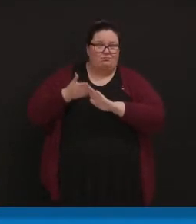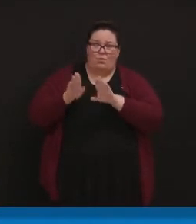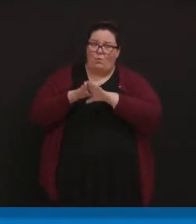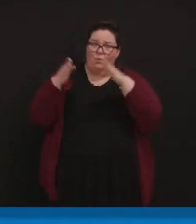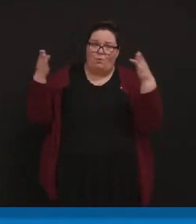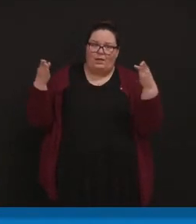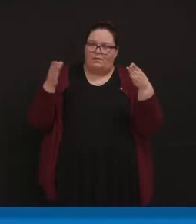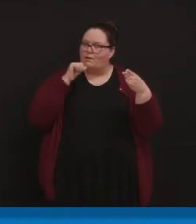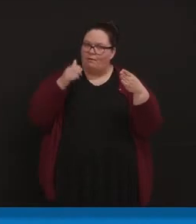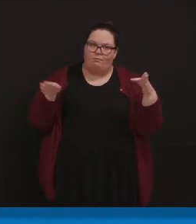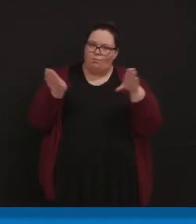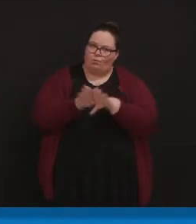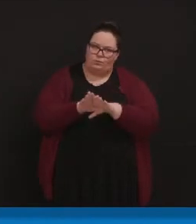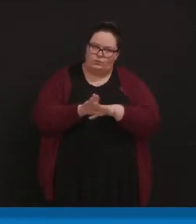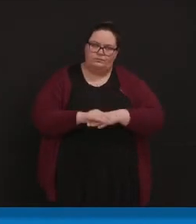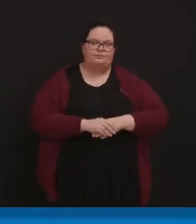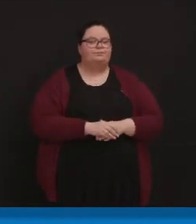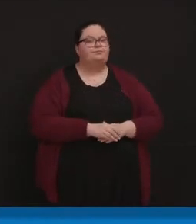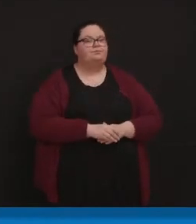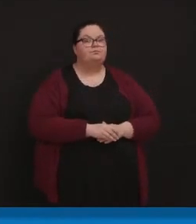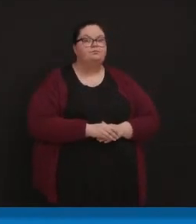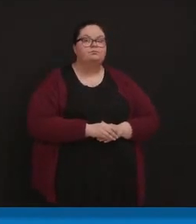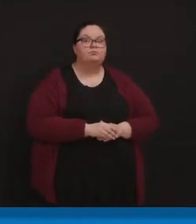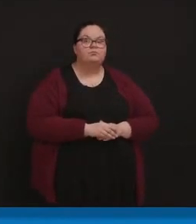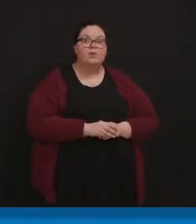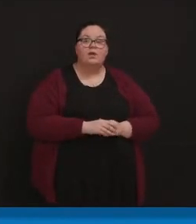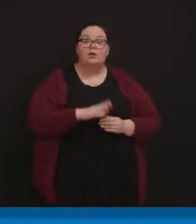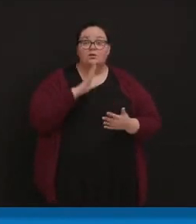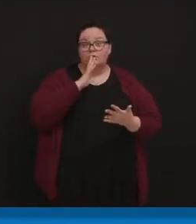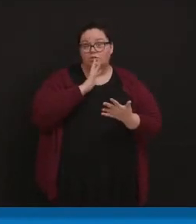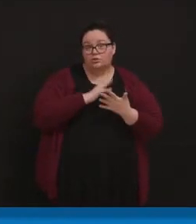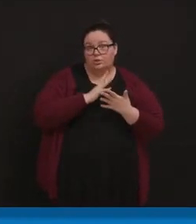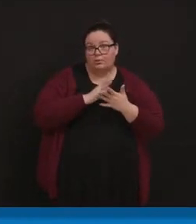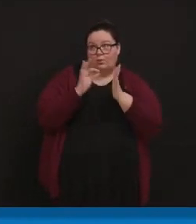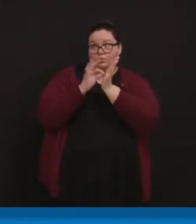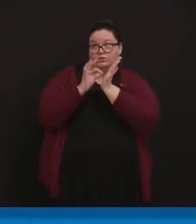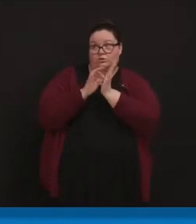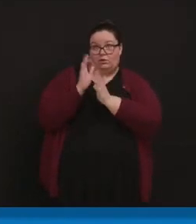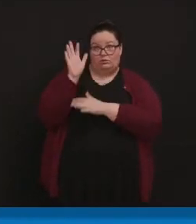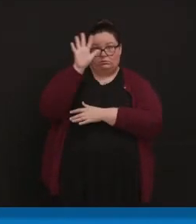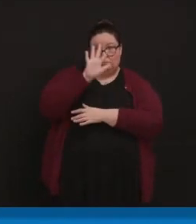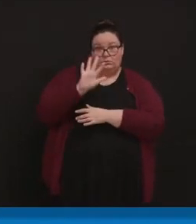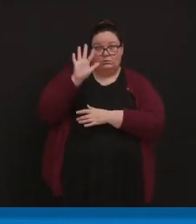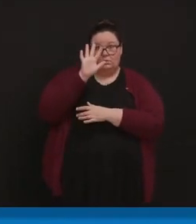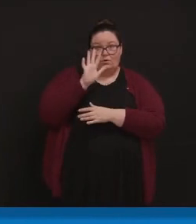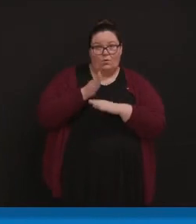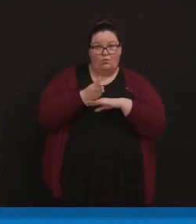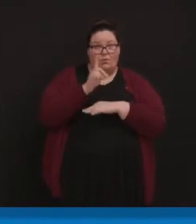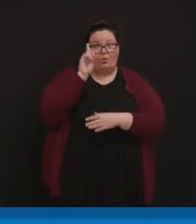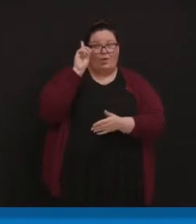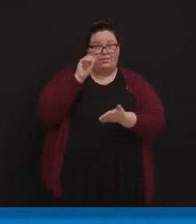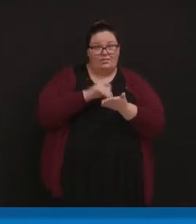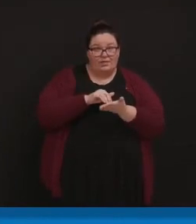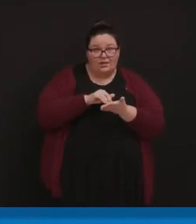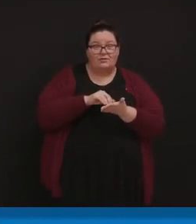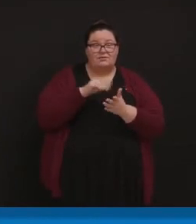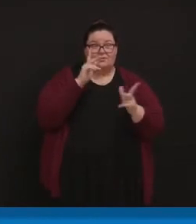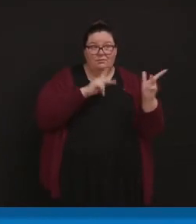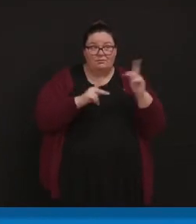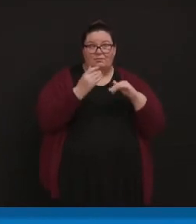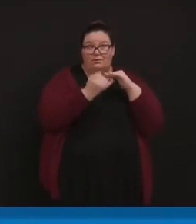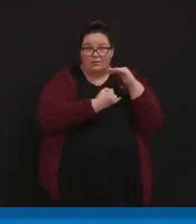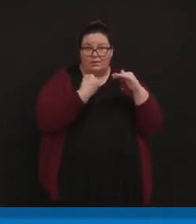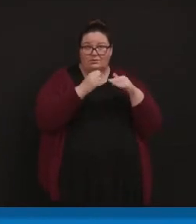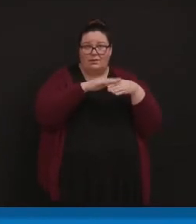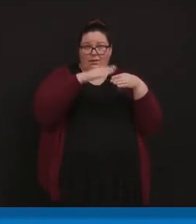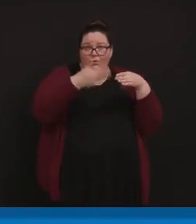down. So, talking about all those people in Woodstock, over 1,000 folks involved in the school system, having to